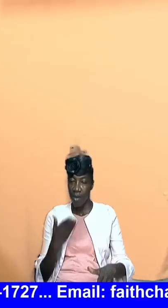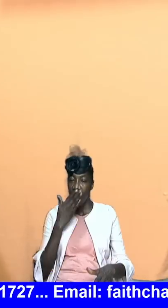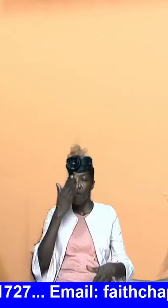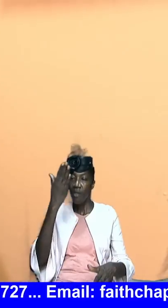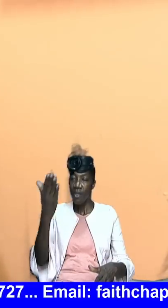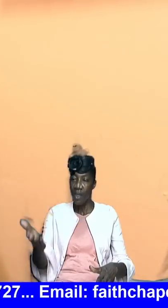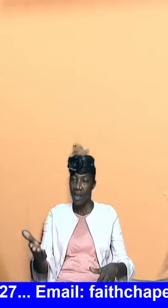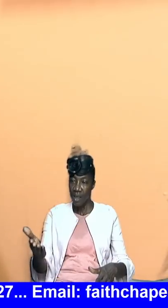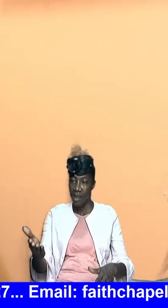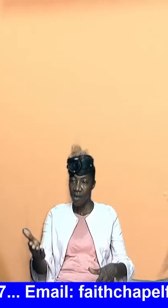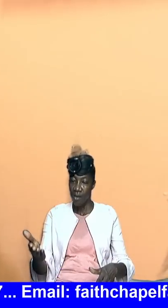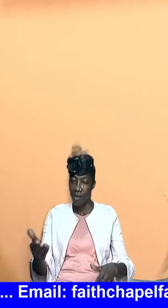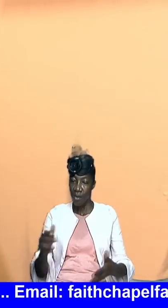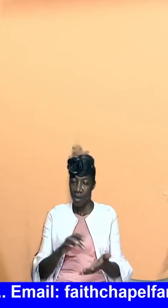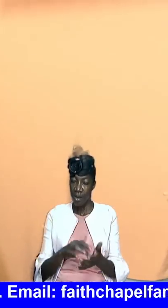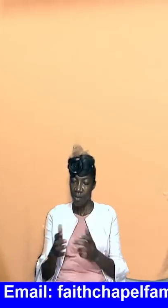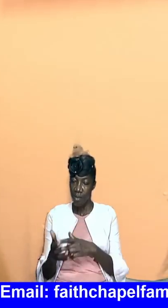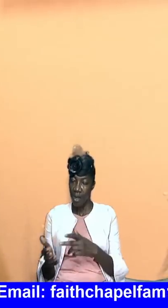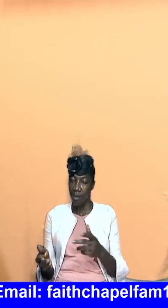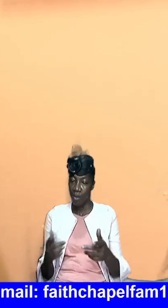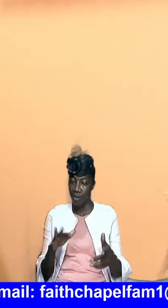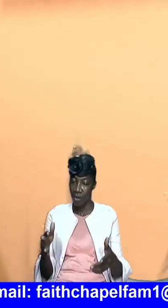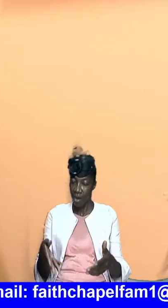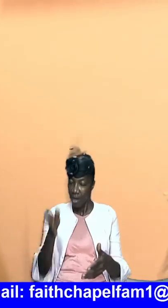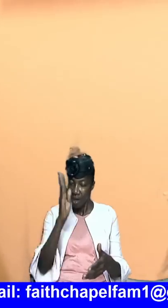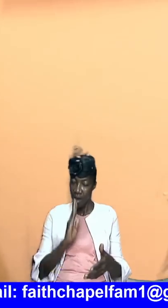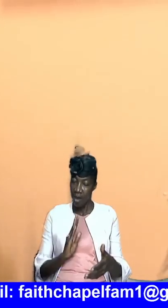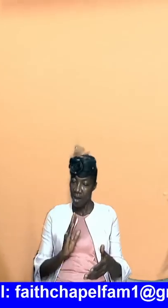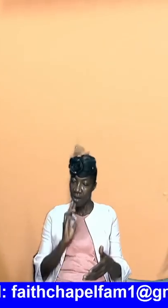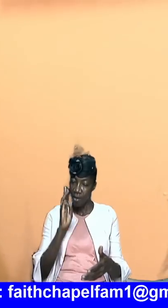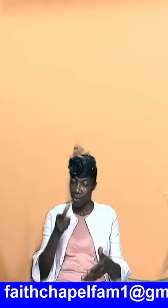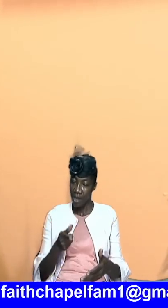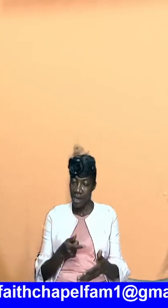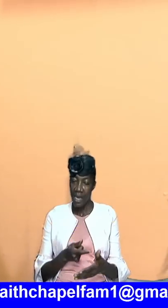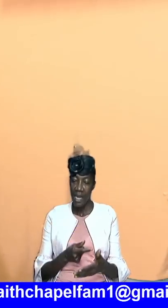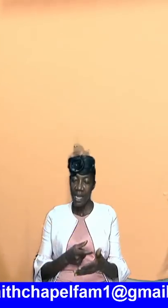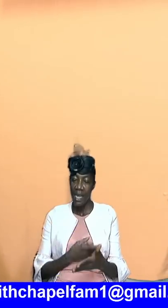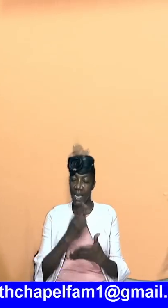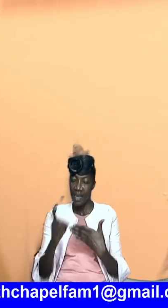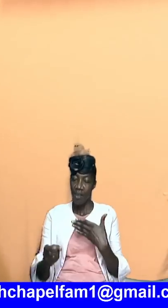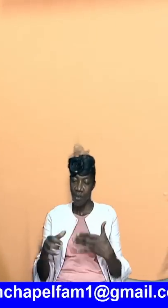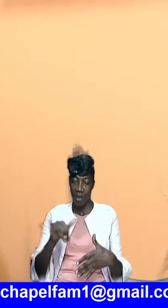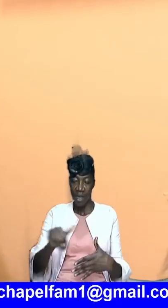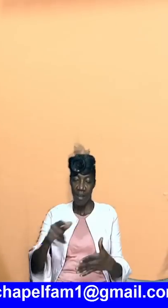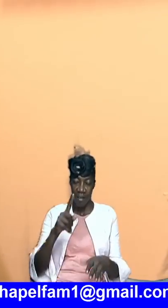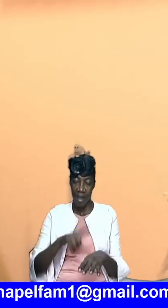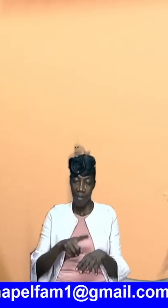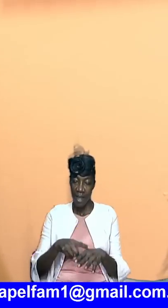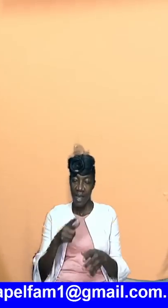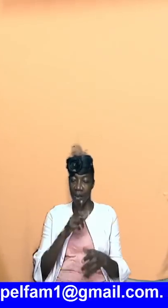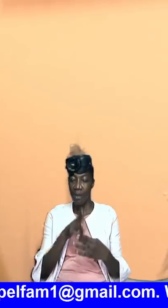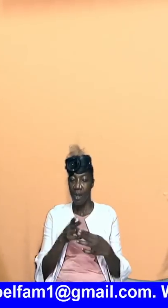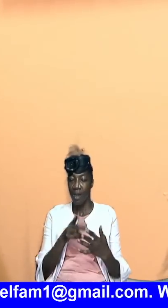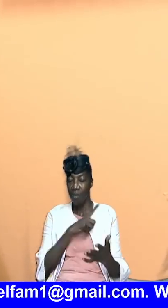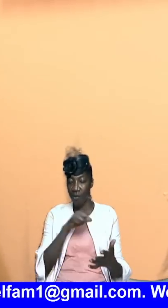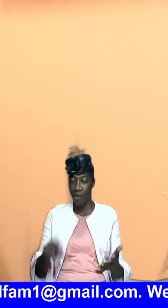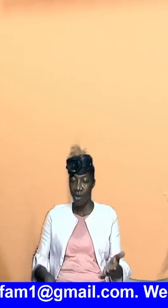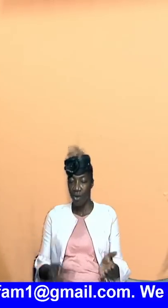again for being in Bible study. God's willing, next week, same time, in the name of the Lord Jesus.